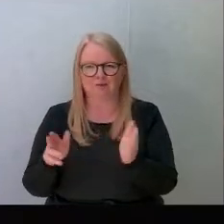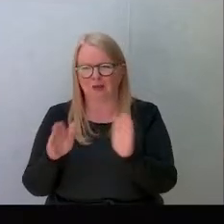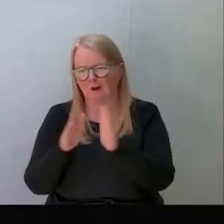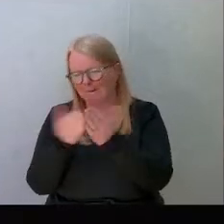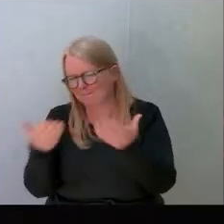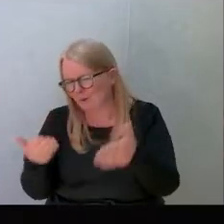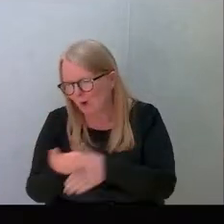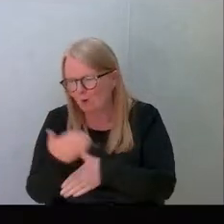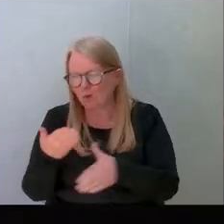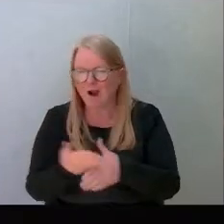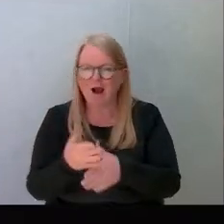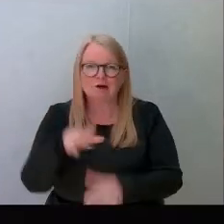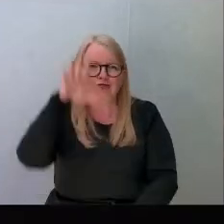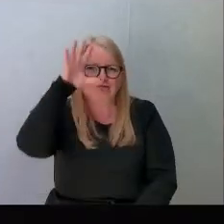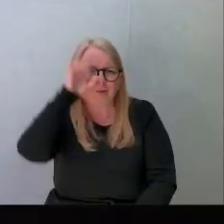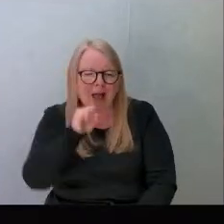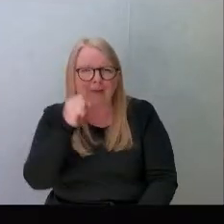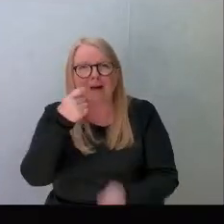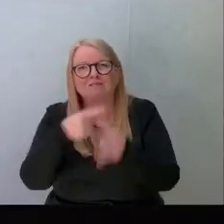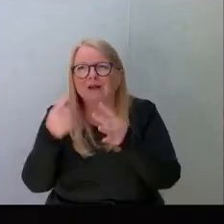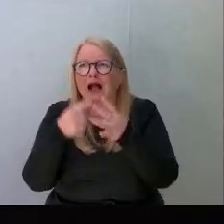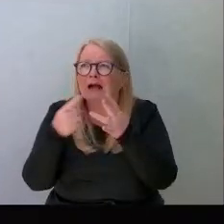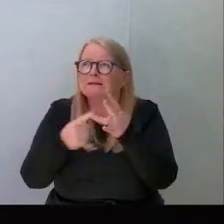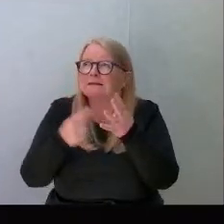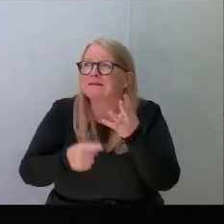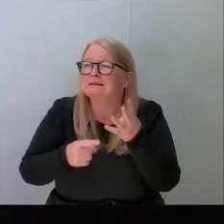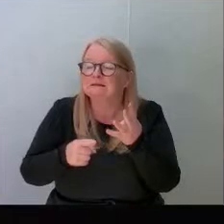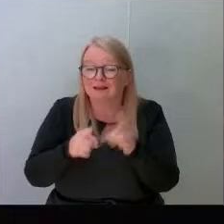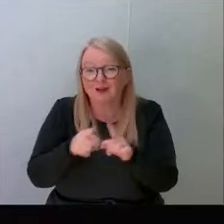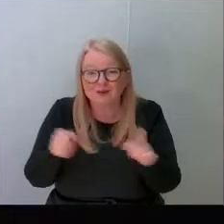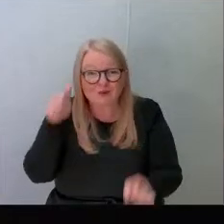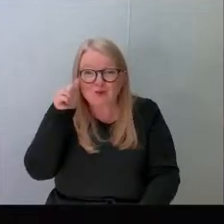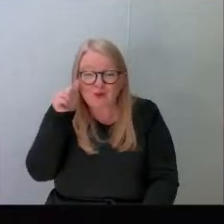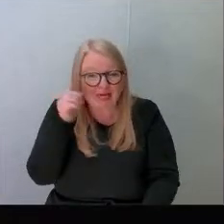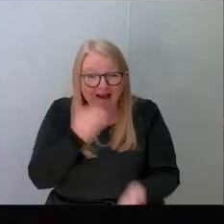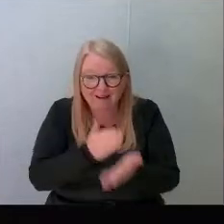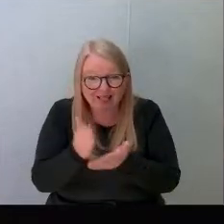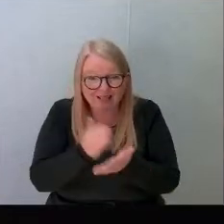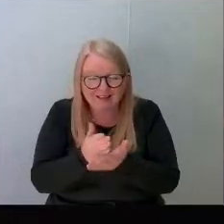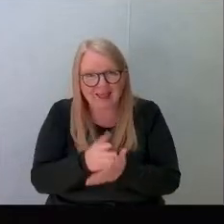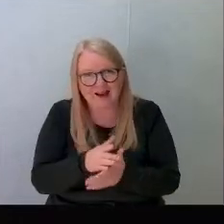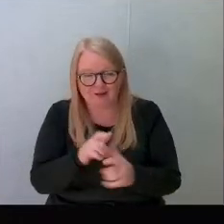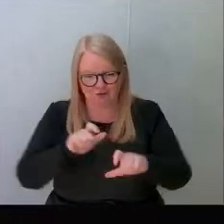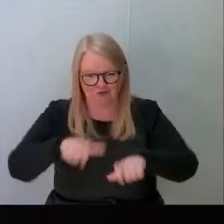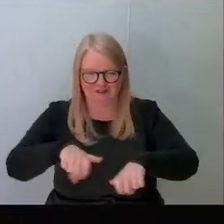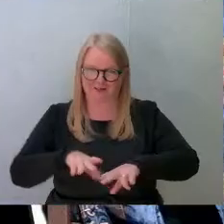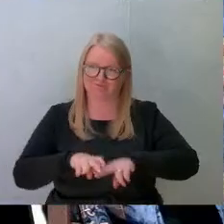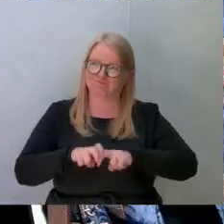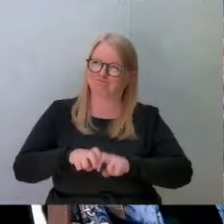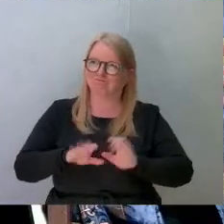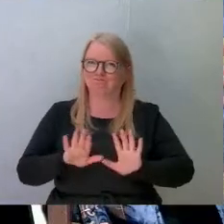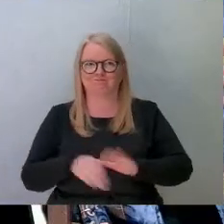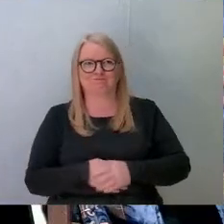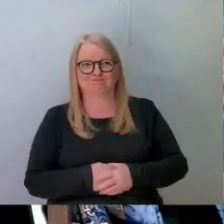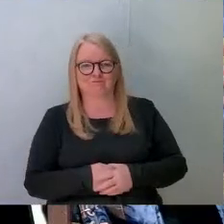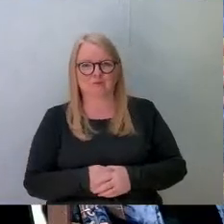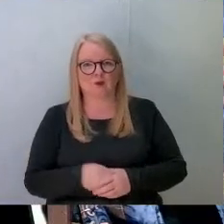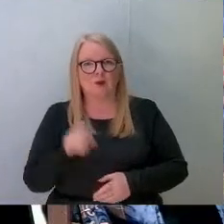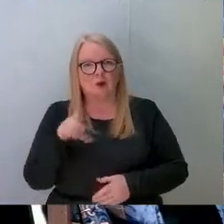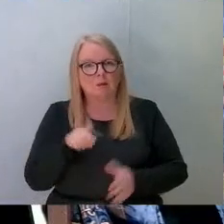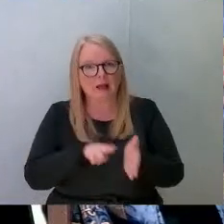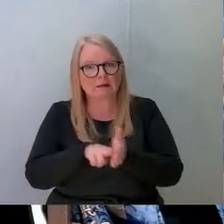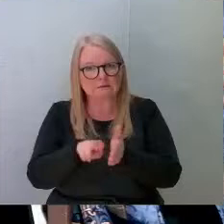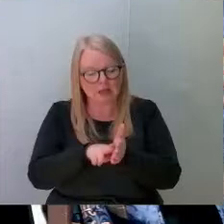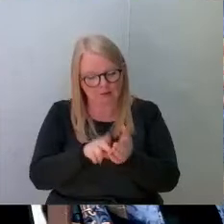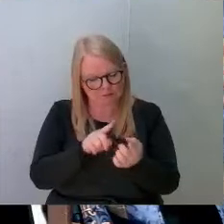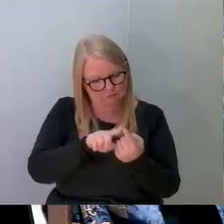work, remembering a great many facts. I guess you remember that quite clearly at the moment, sitting here today. But exams are only